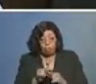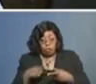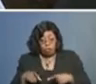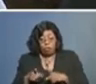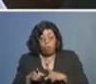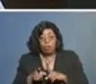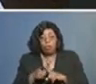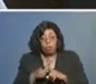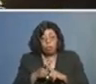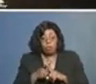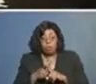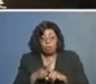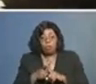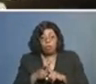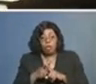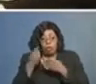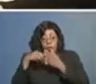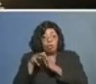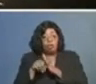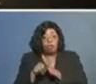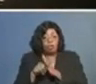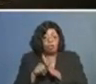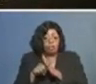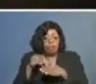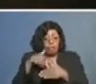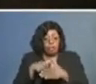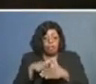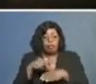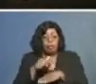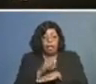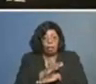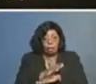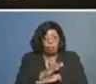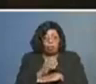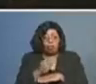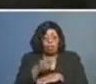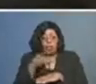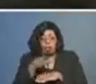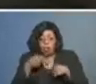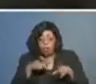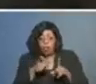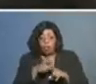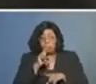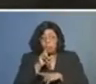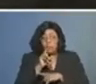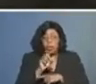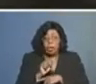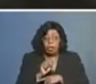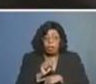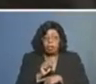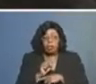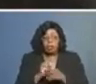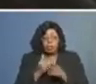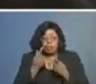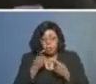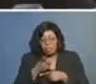immigration officials in Grand Bahama. Most of those migrant movements now are moving towards the United States, but we have still seen some deliberate